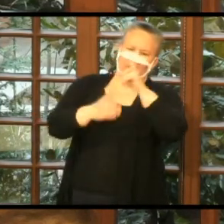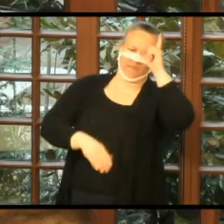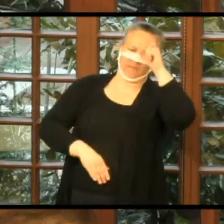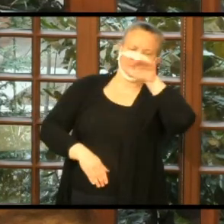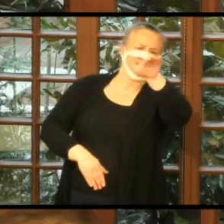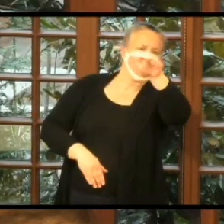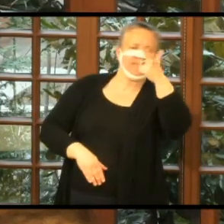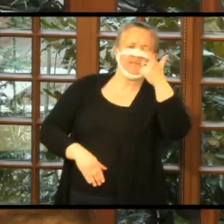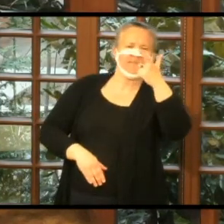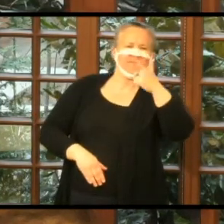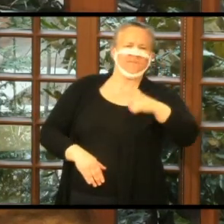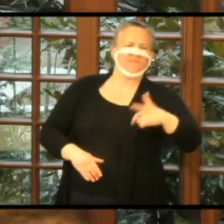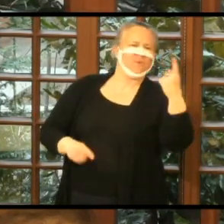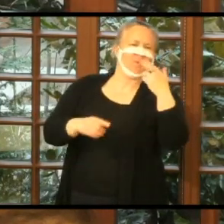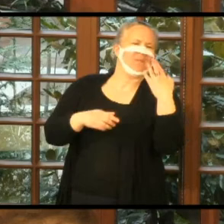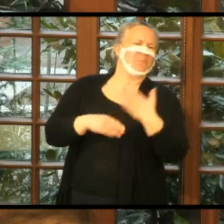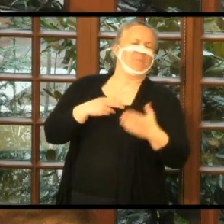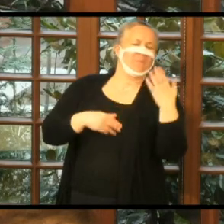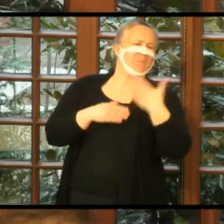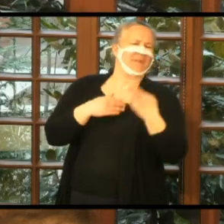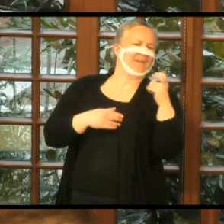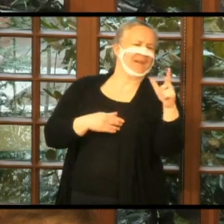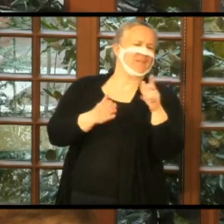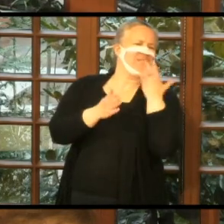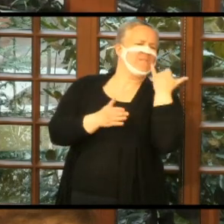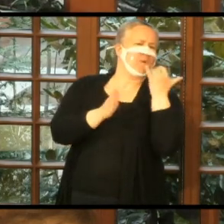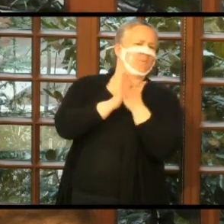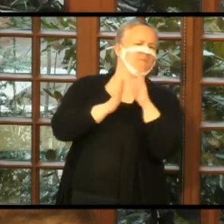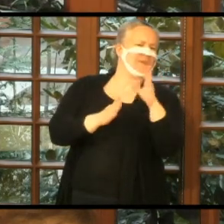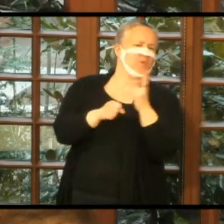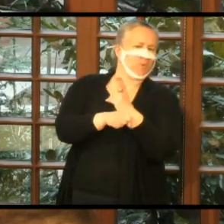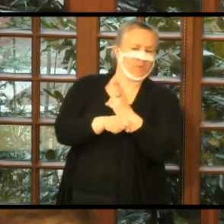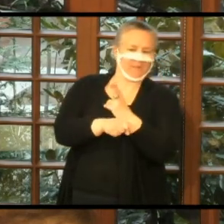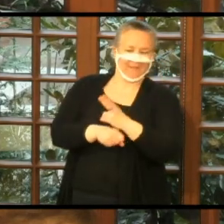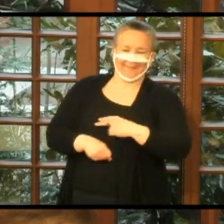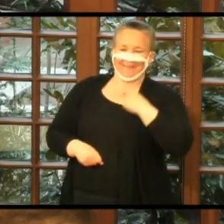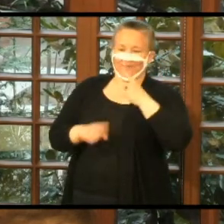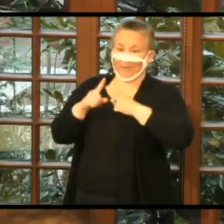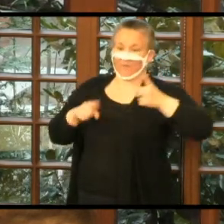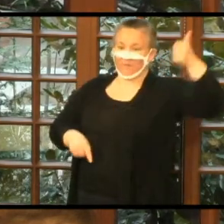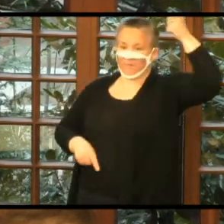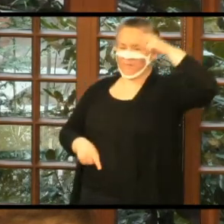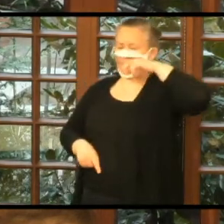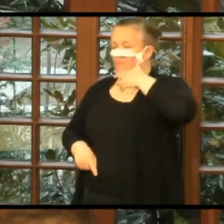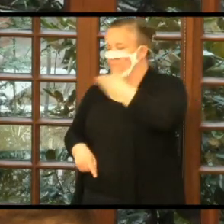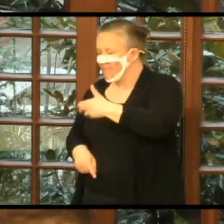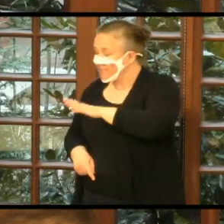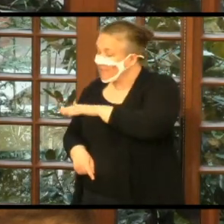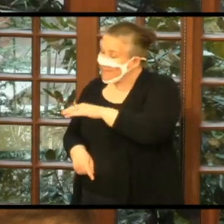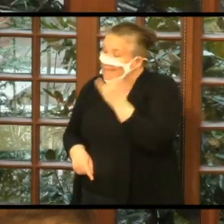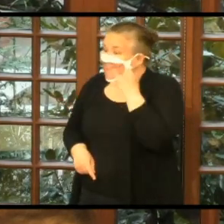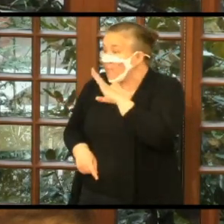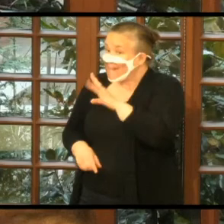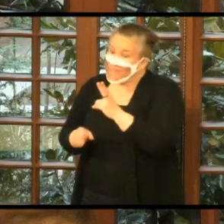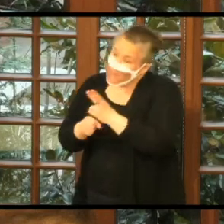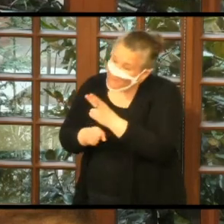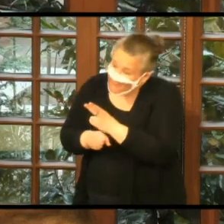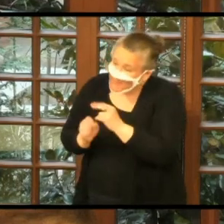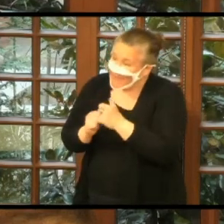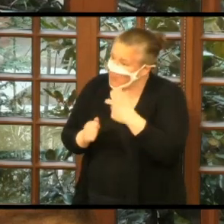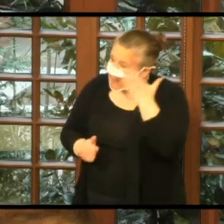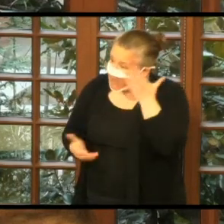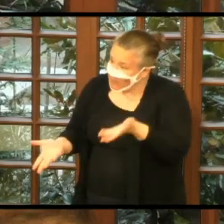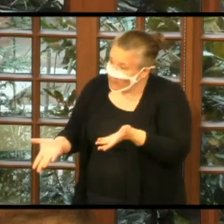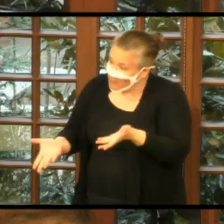upstairs. Where the bloody hell are the phone books we never use? Her voice descends from the attic laundry room. Well, if we never use them, then how should I